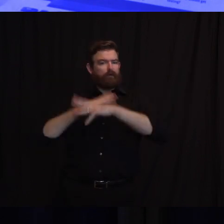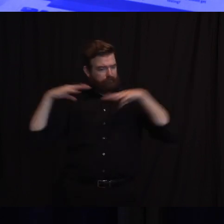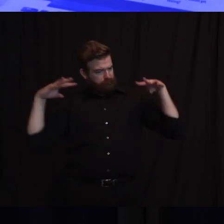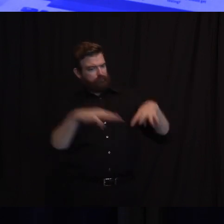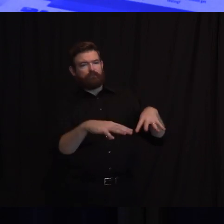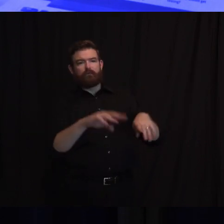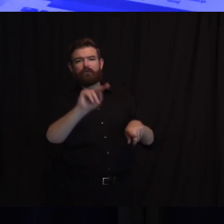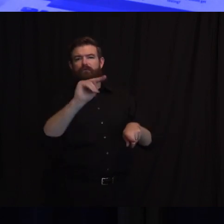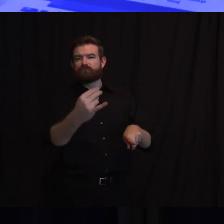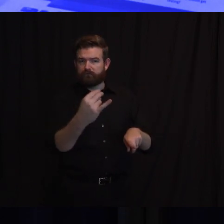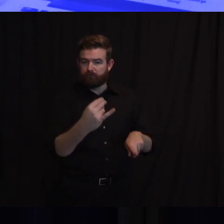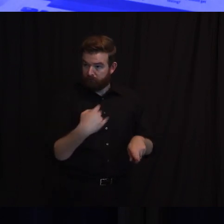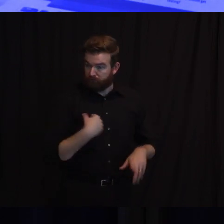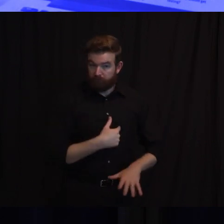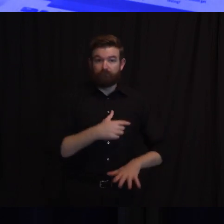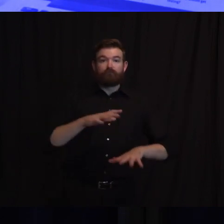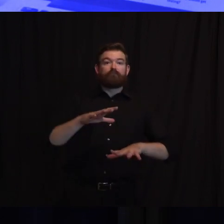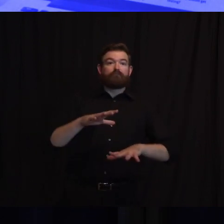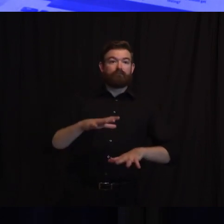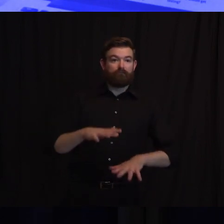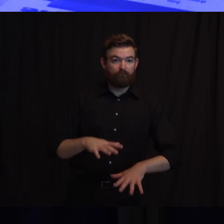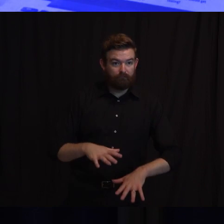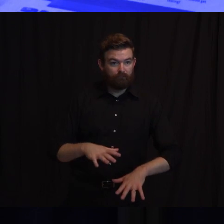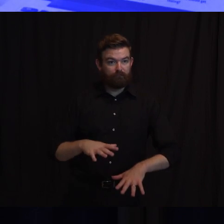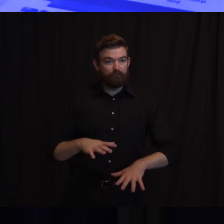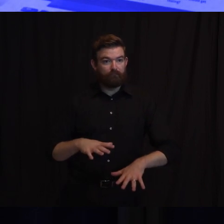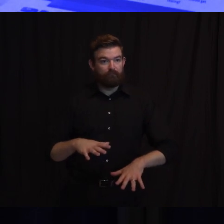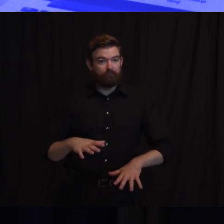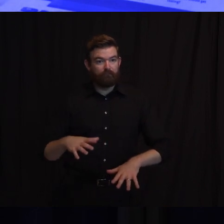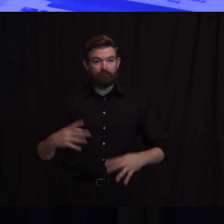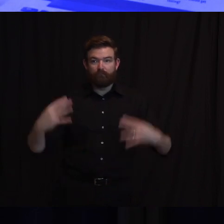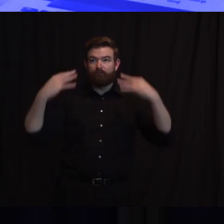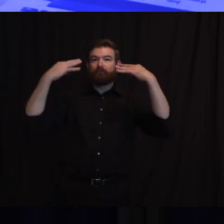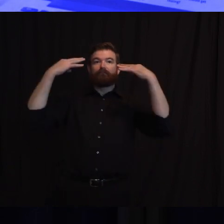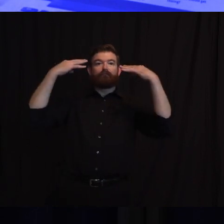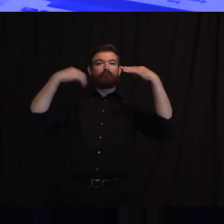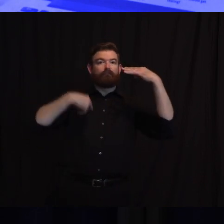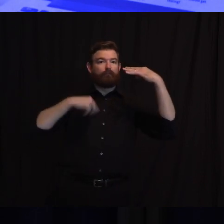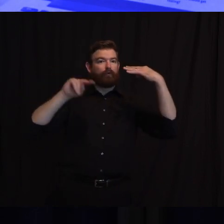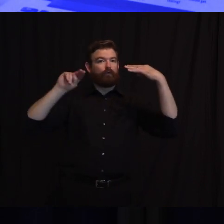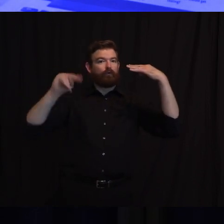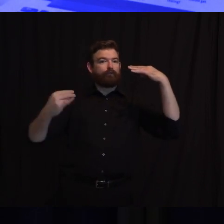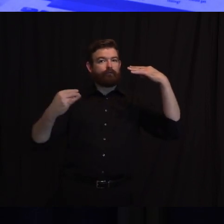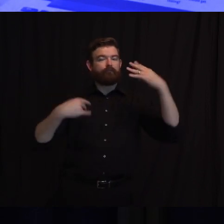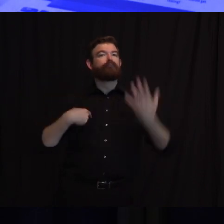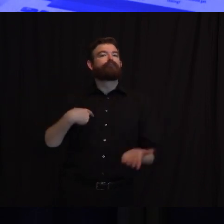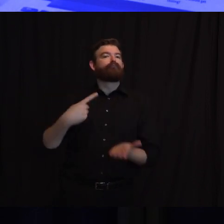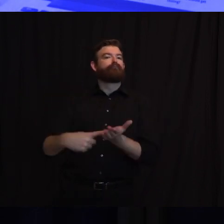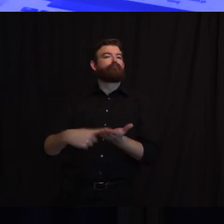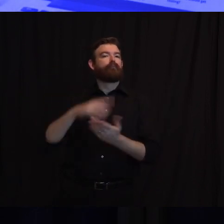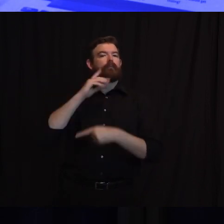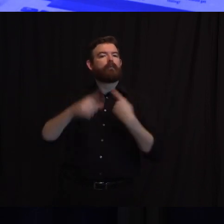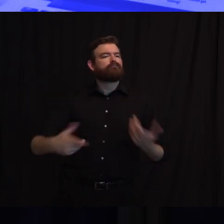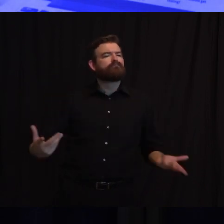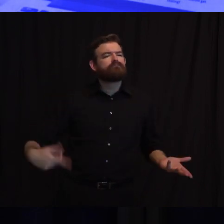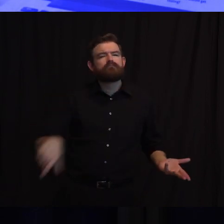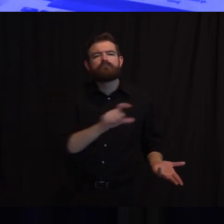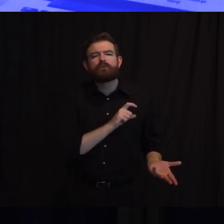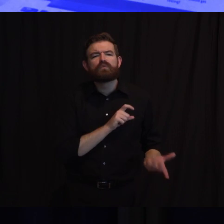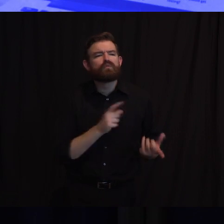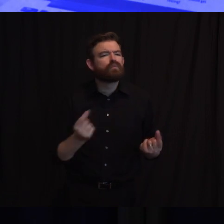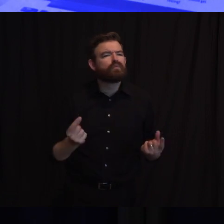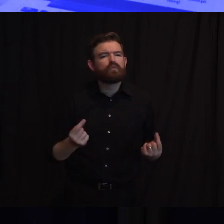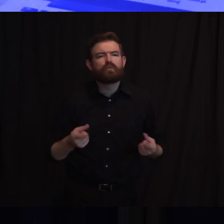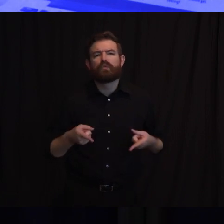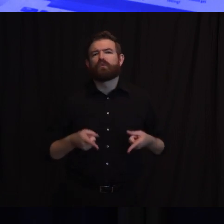represented not only New Jersey, but the entire nation in discussing policing from the epicenter of a pandemic,